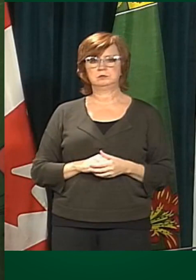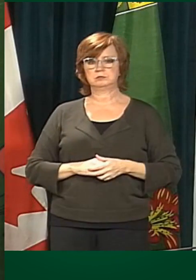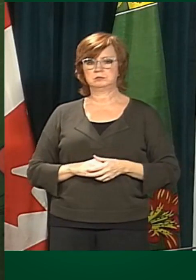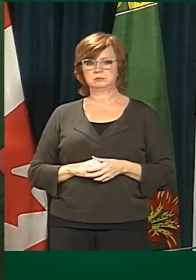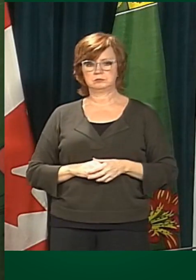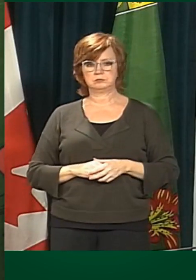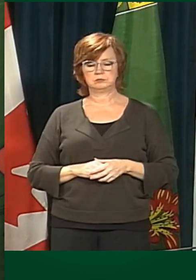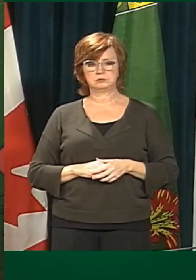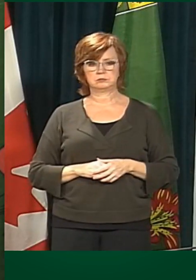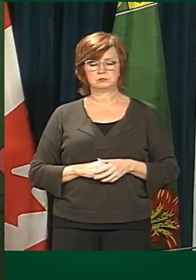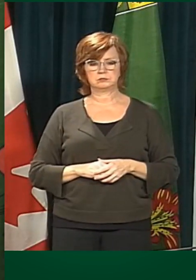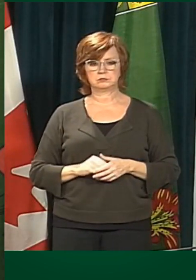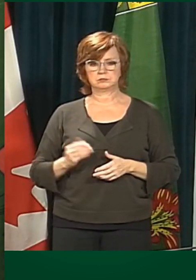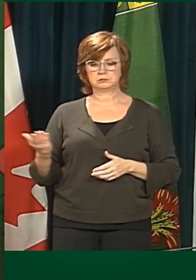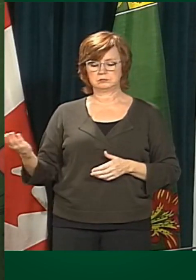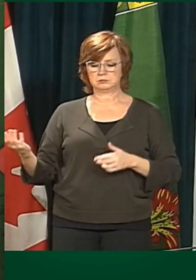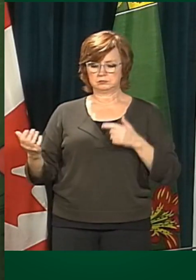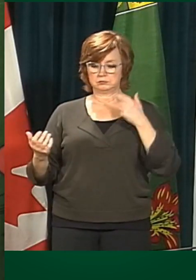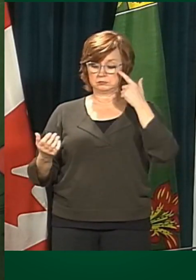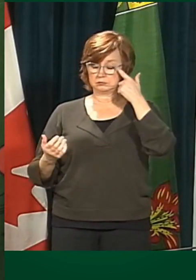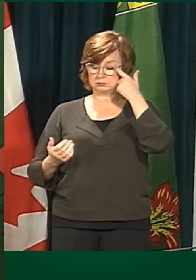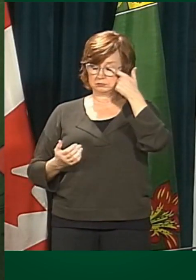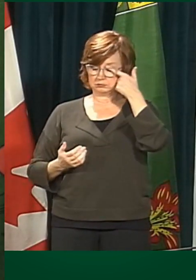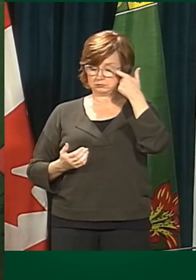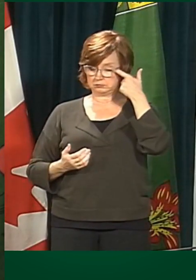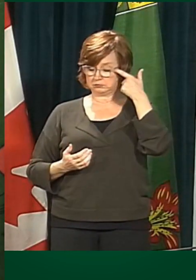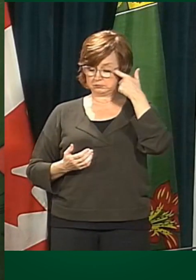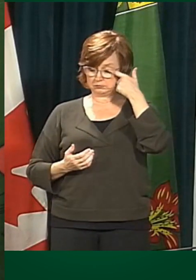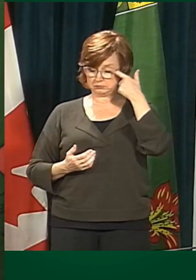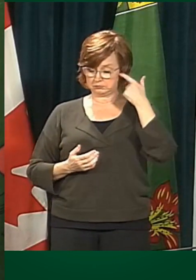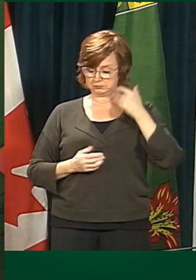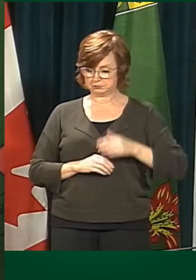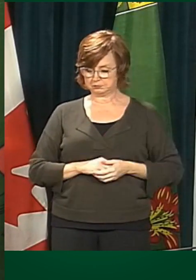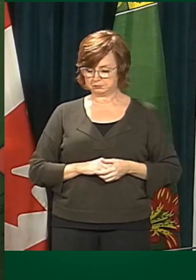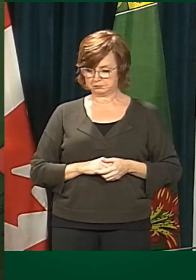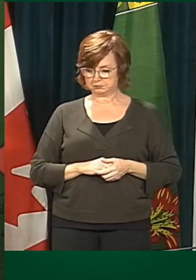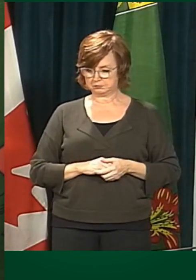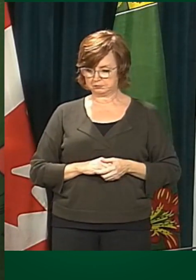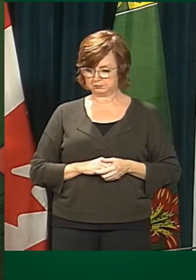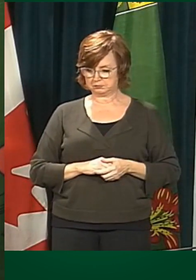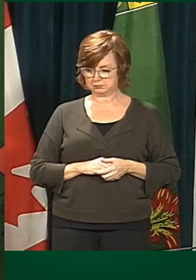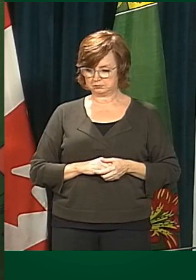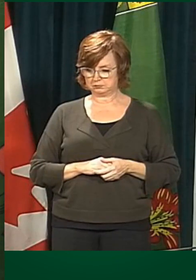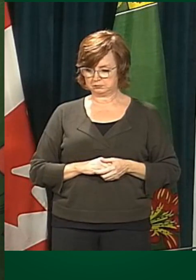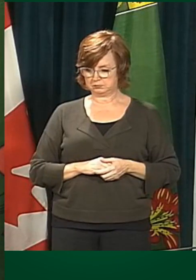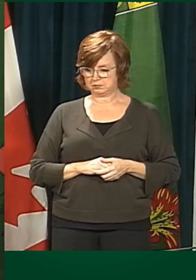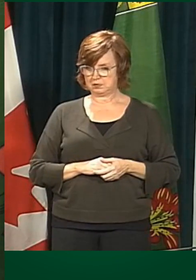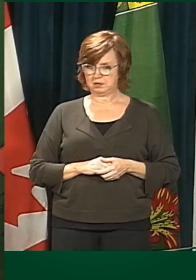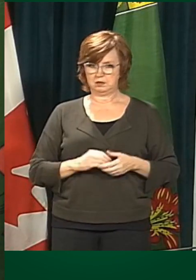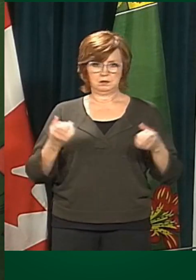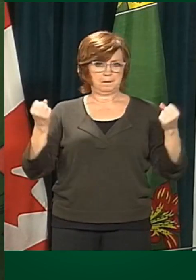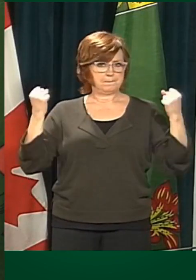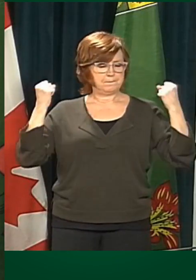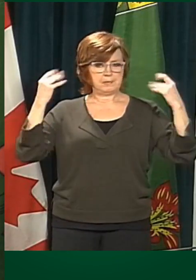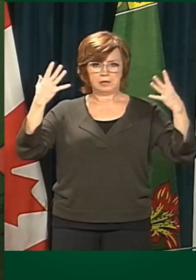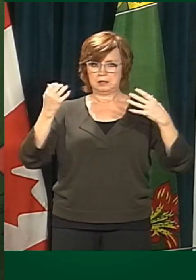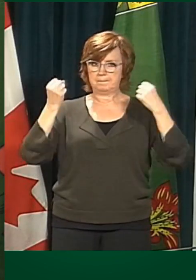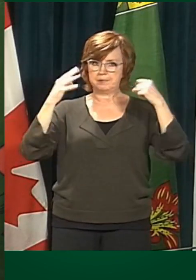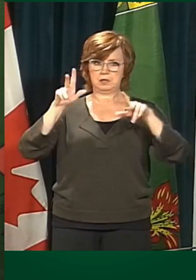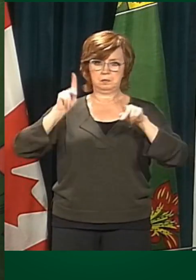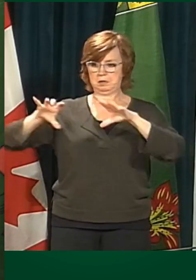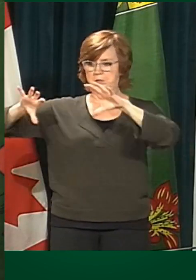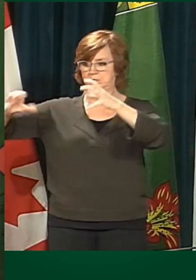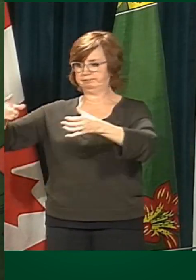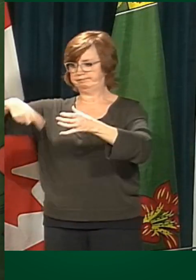pretend that it's only the cases who test positive are all the cases that we have. most experts thought that when we